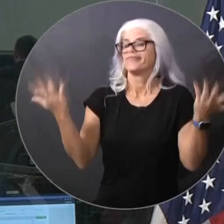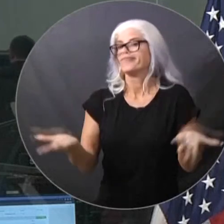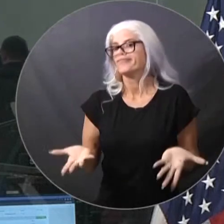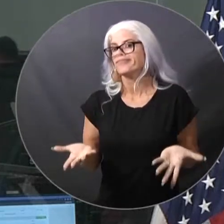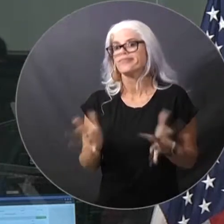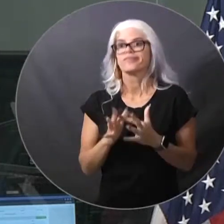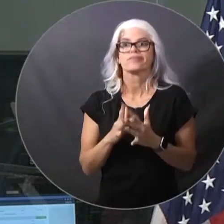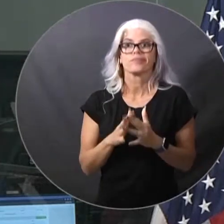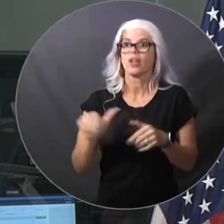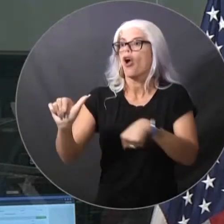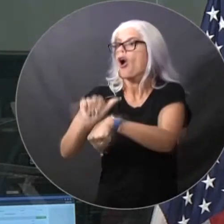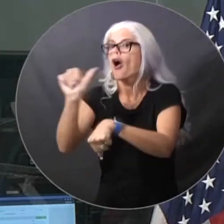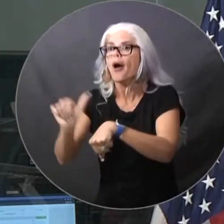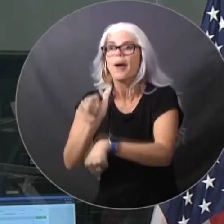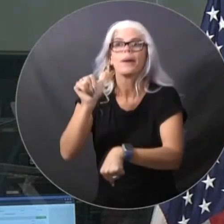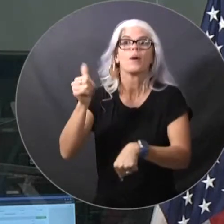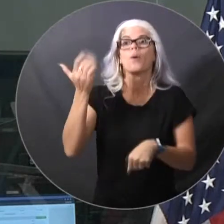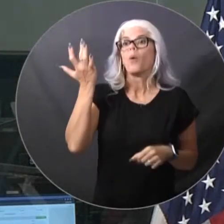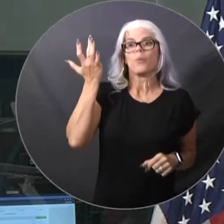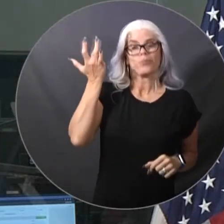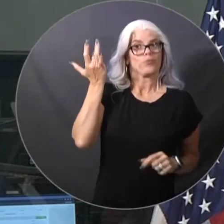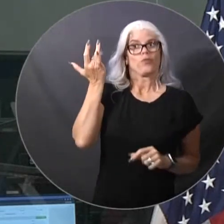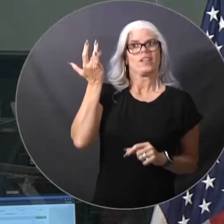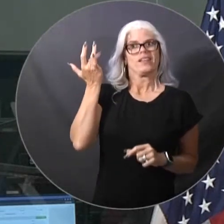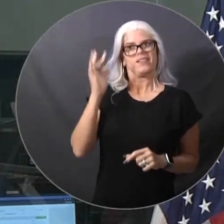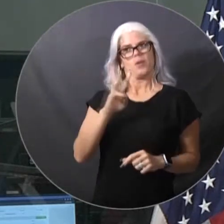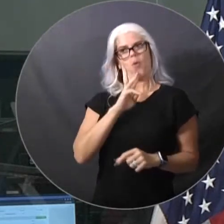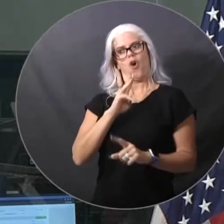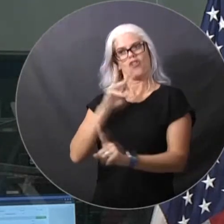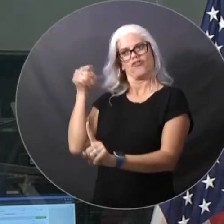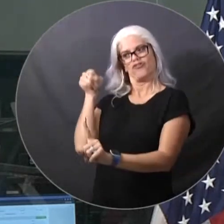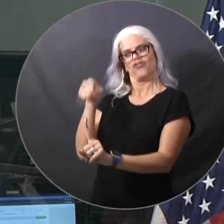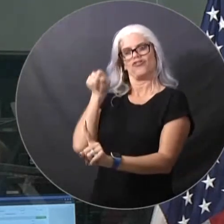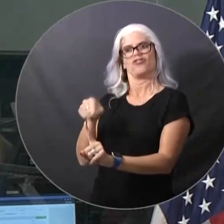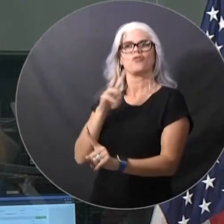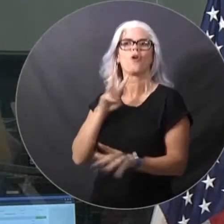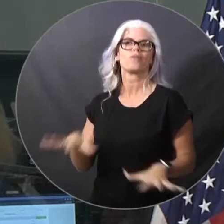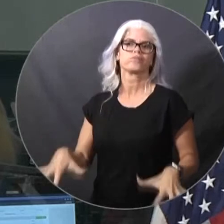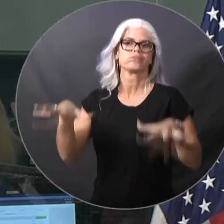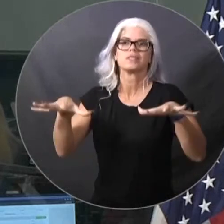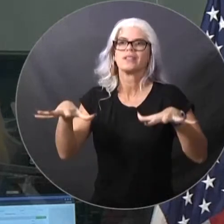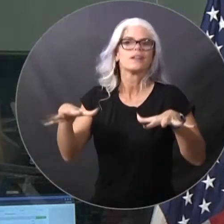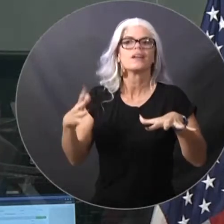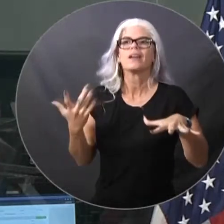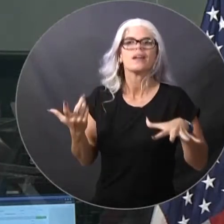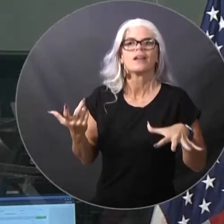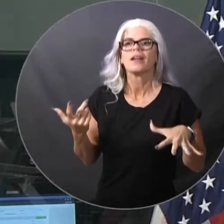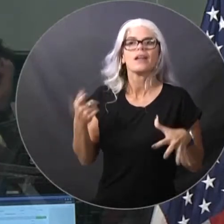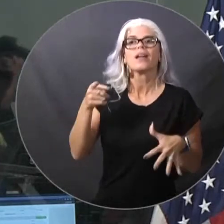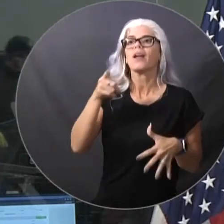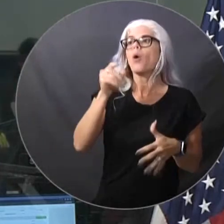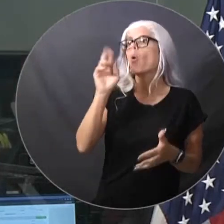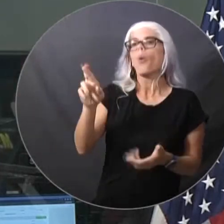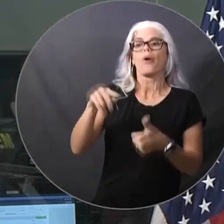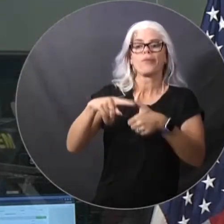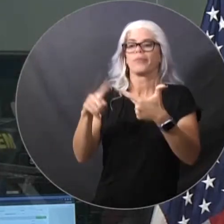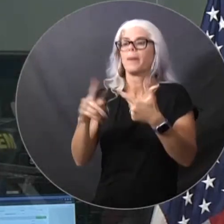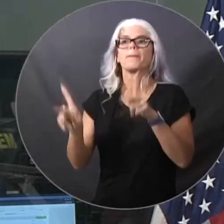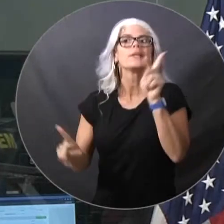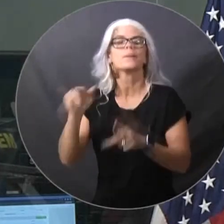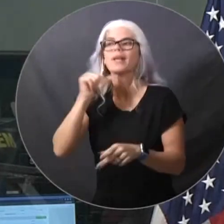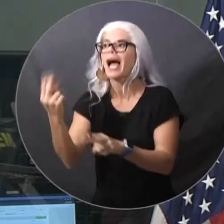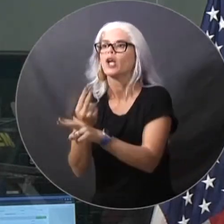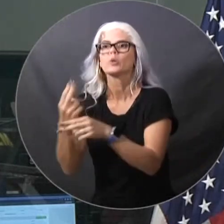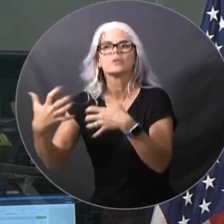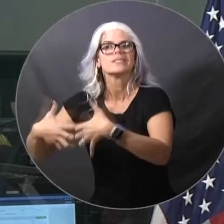harm's way because of standing water, misuse of generators. I asked the Department of Emergency Management,